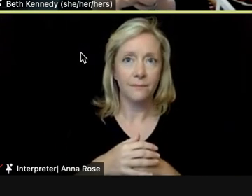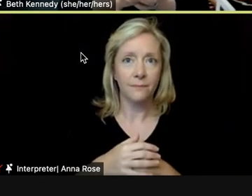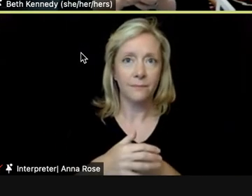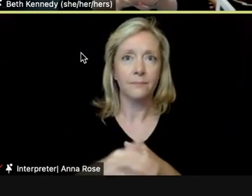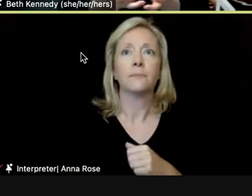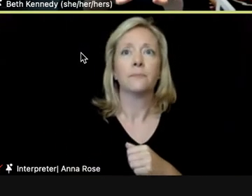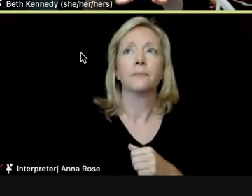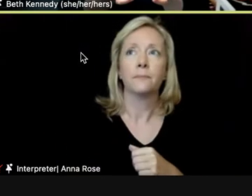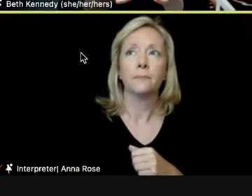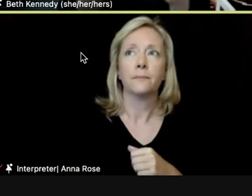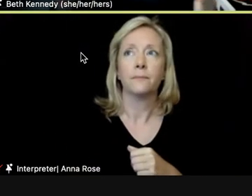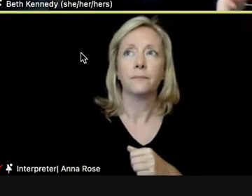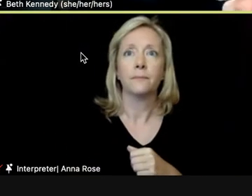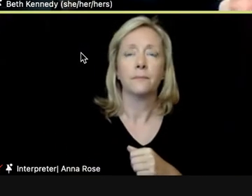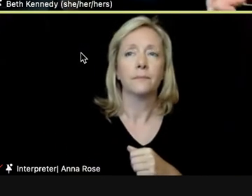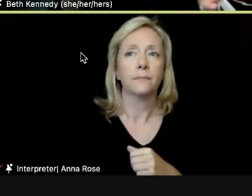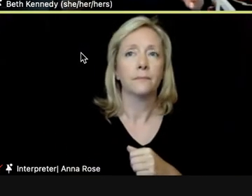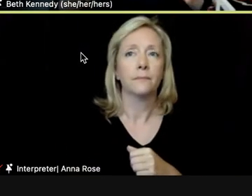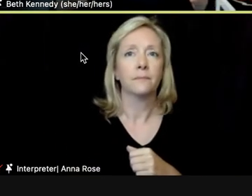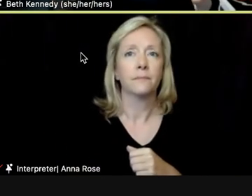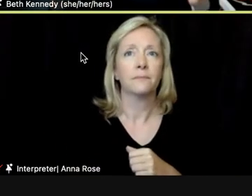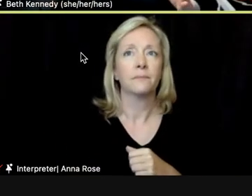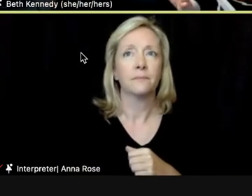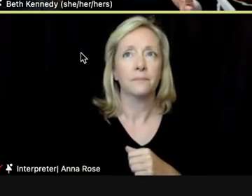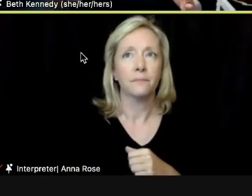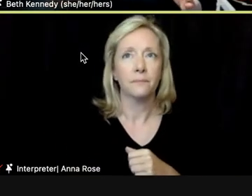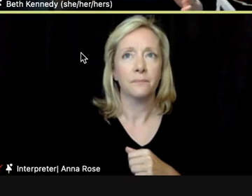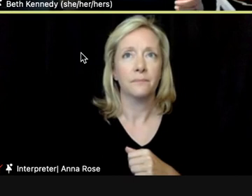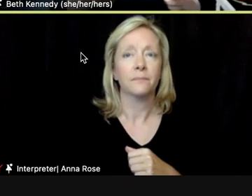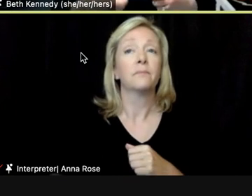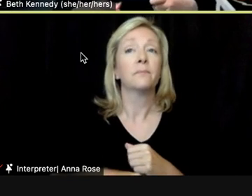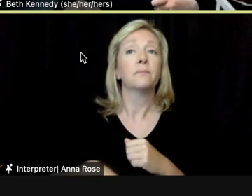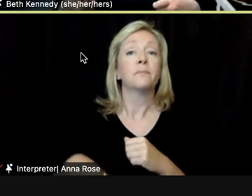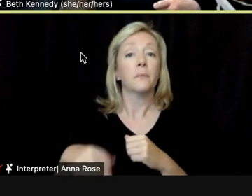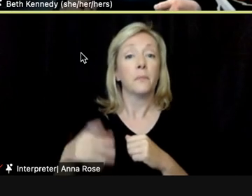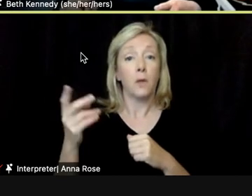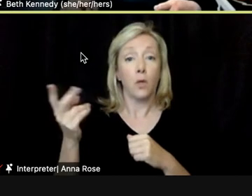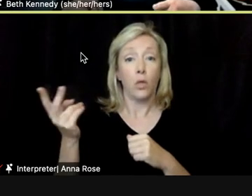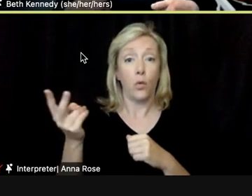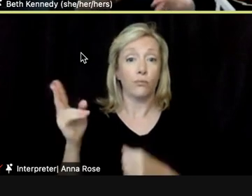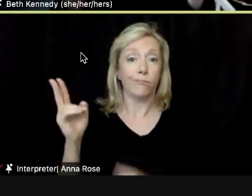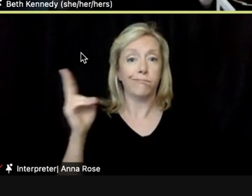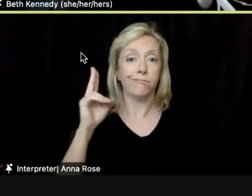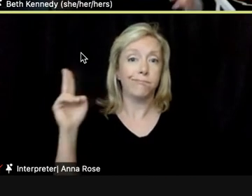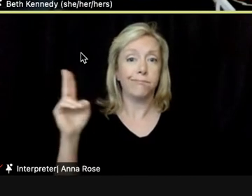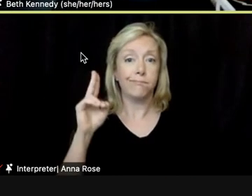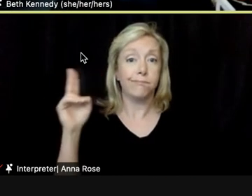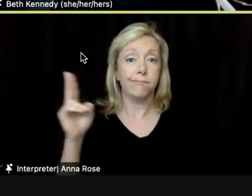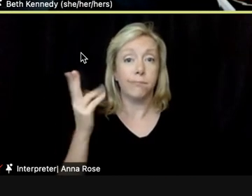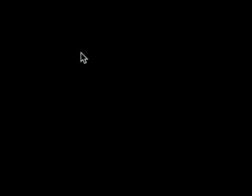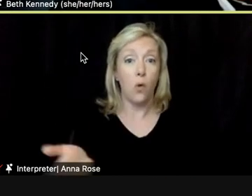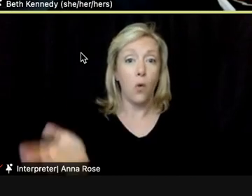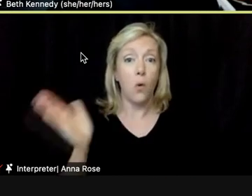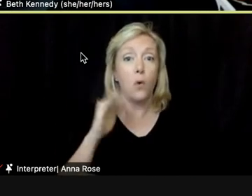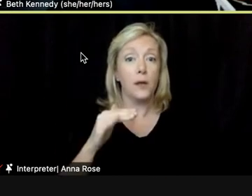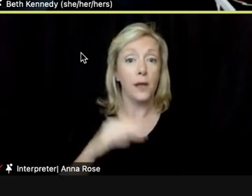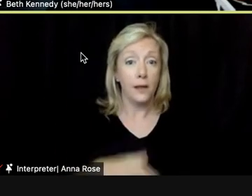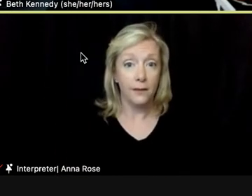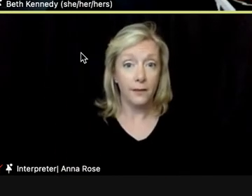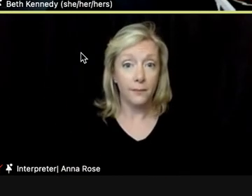And when other professionals understand that and work through the intervener,